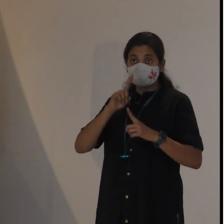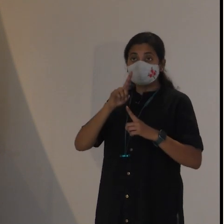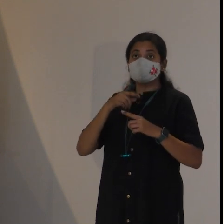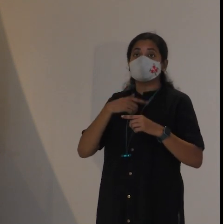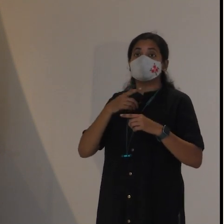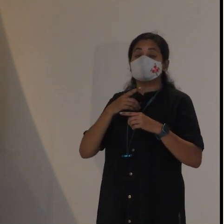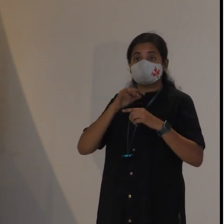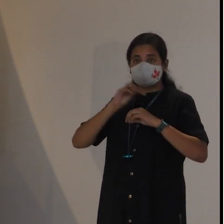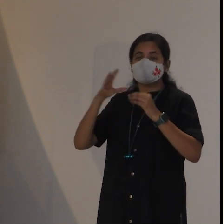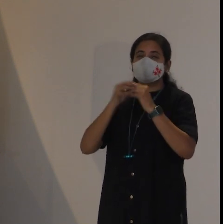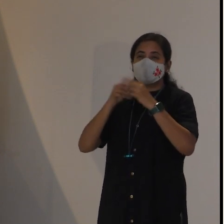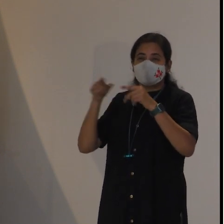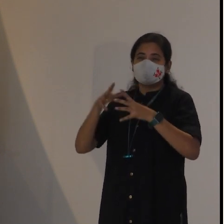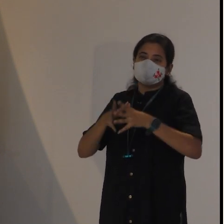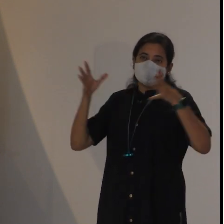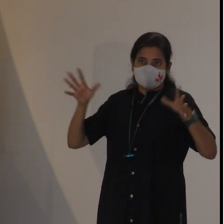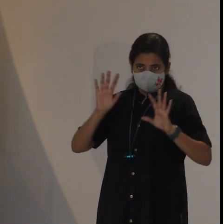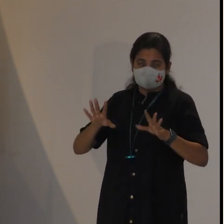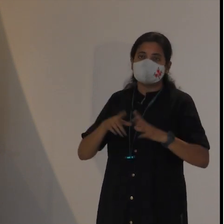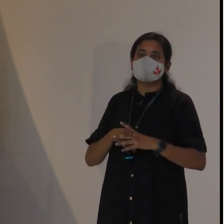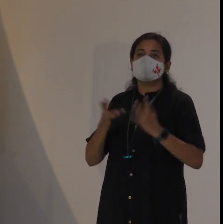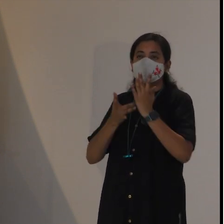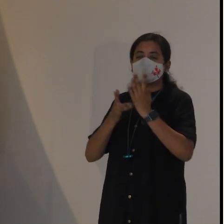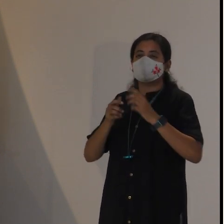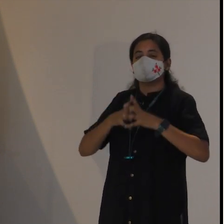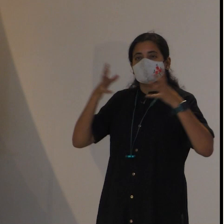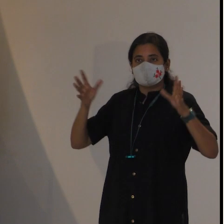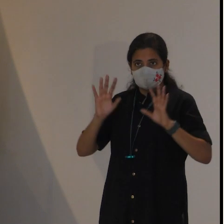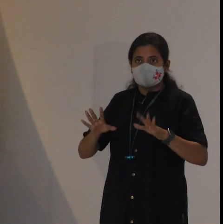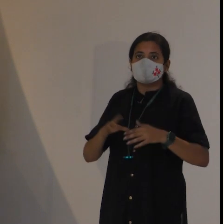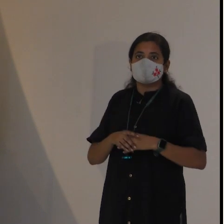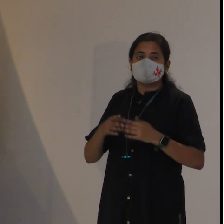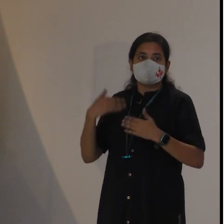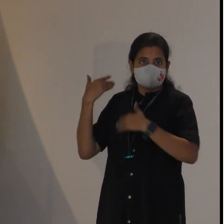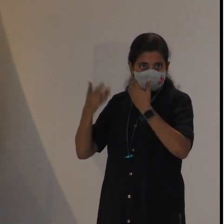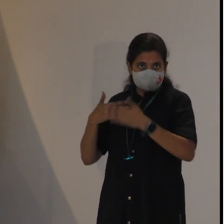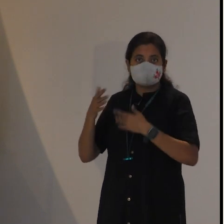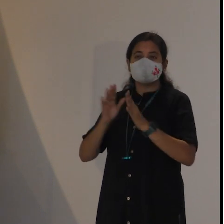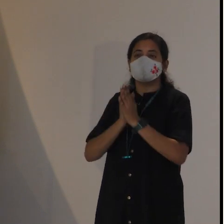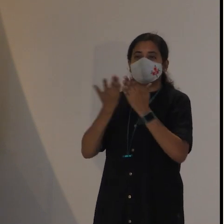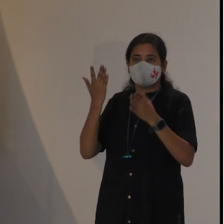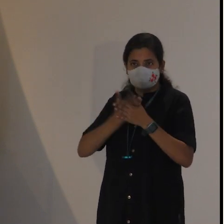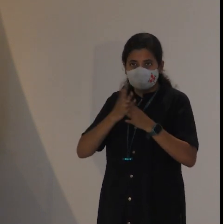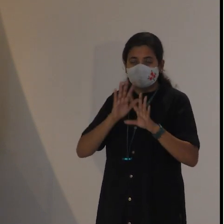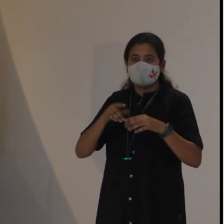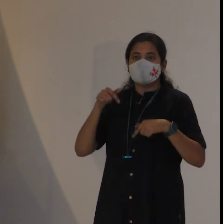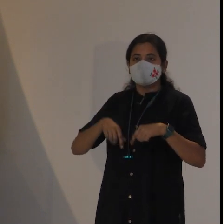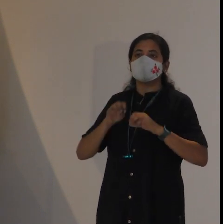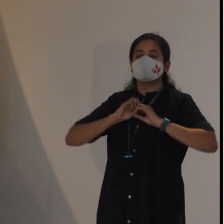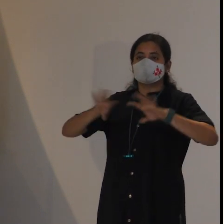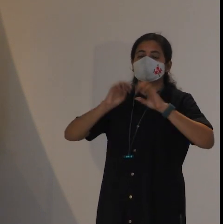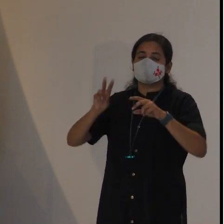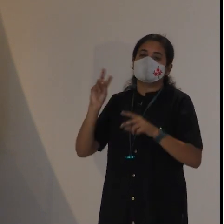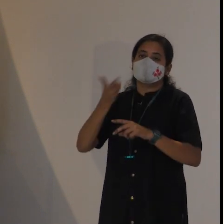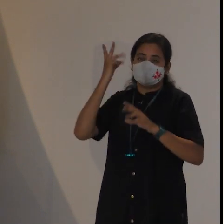are a huge thing in Bangalore. People are always talking about the podcast they're listening to. There used to be a time when people used to talk about the books they read, but now it's the podcast they listen